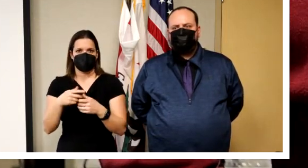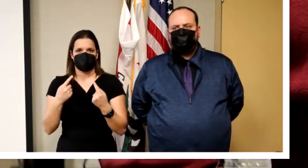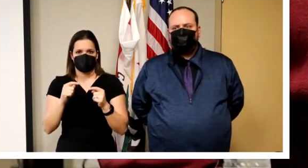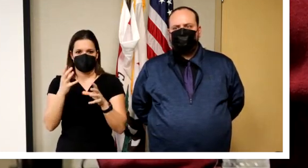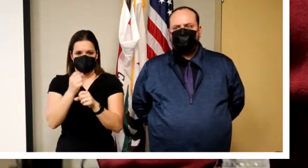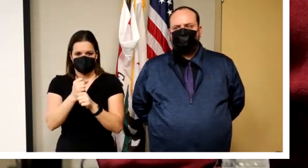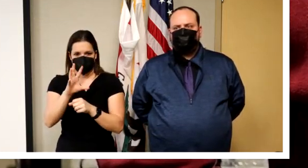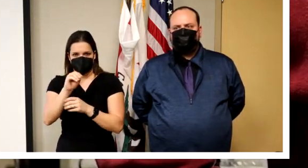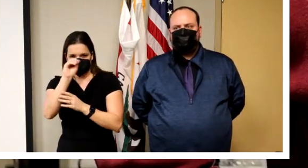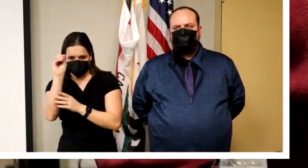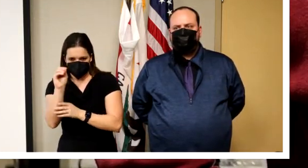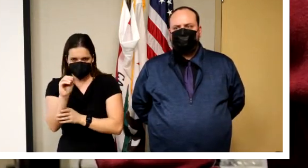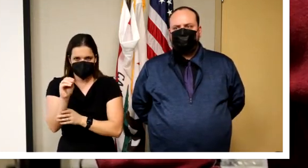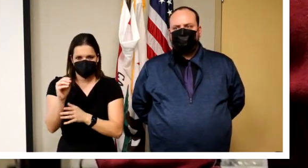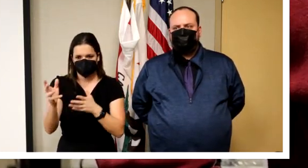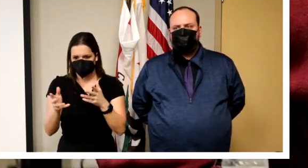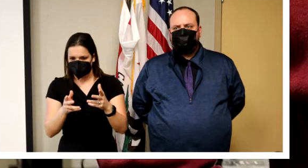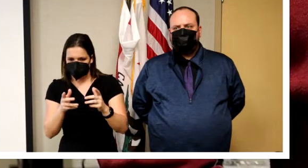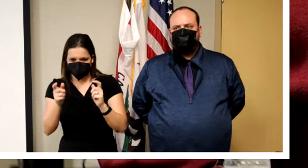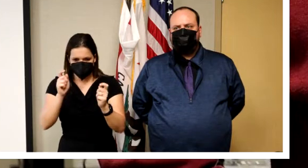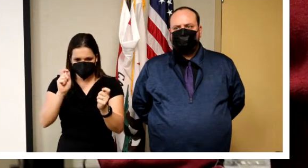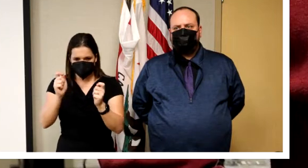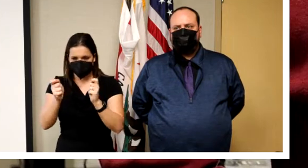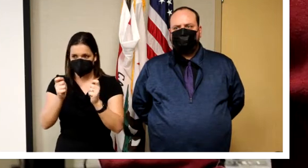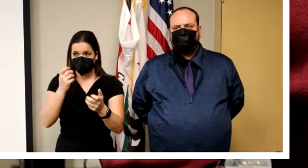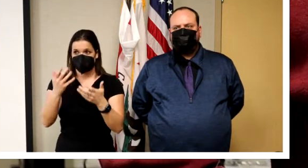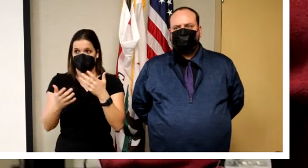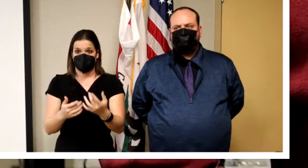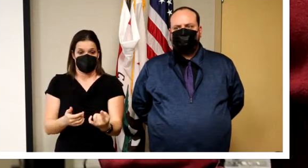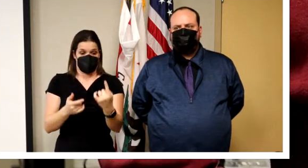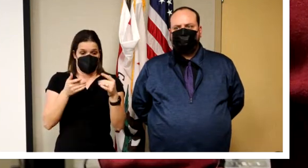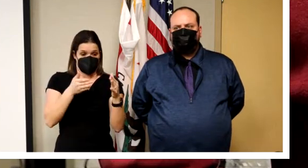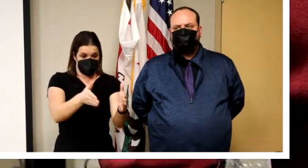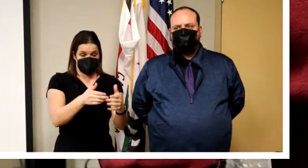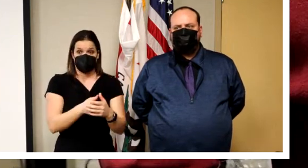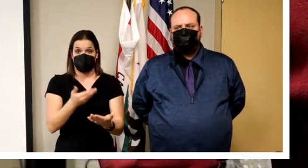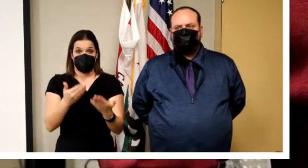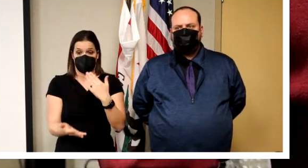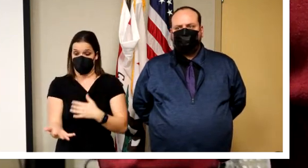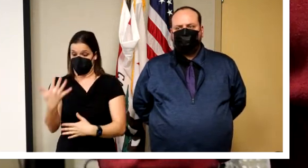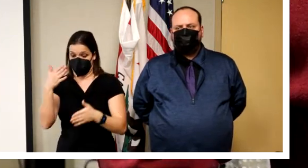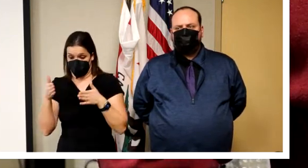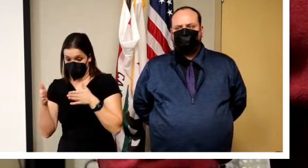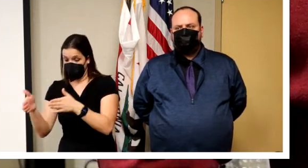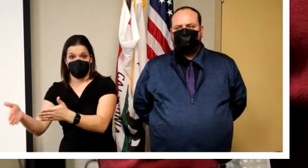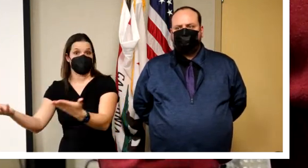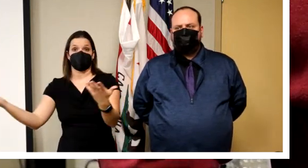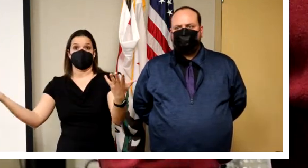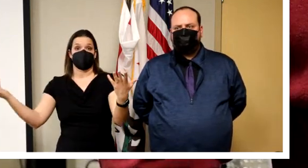that 50%. And so there may only be one way. There might be 5 ways that achieve